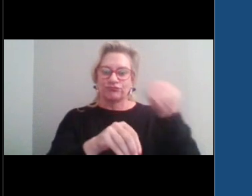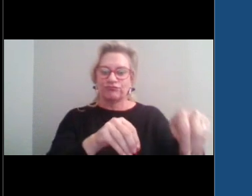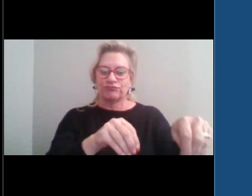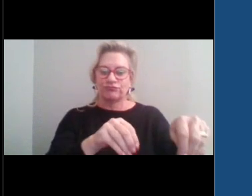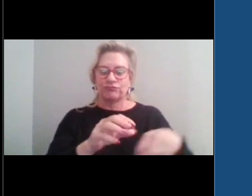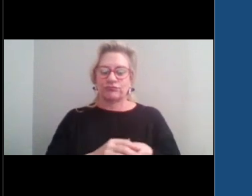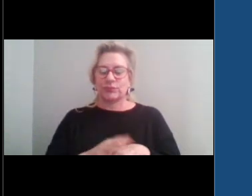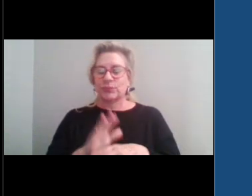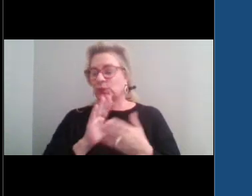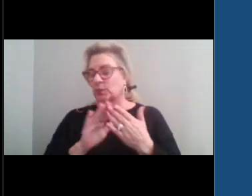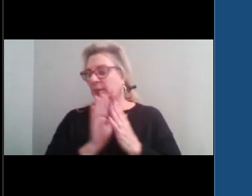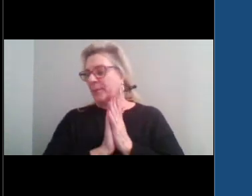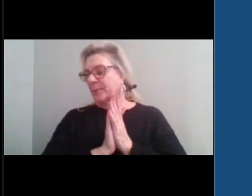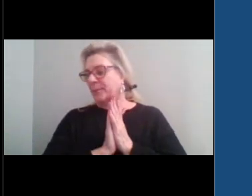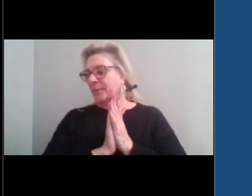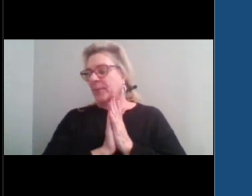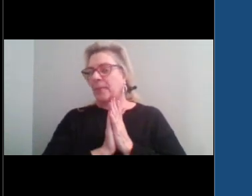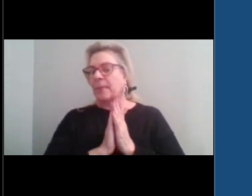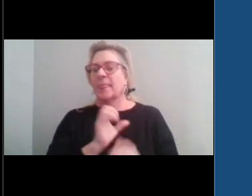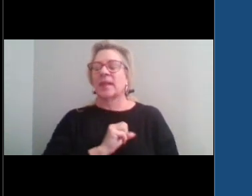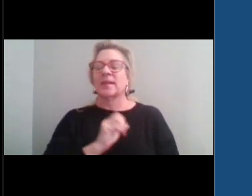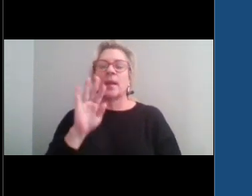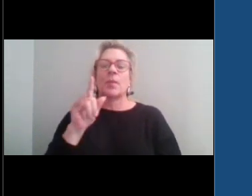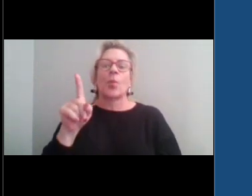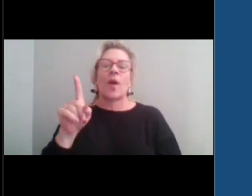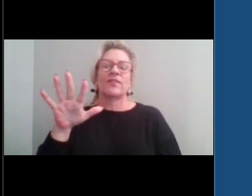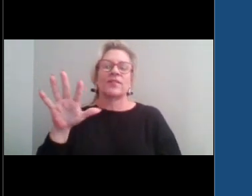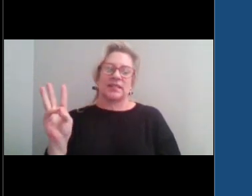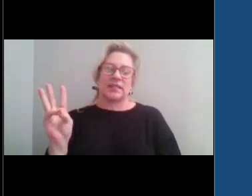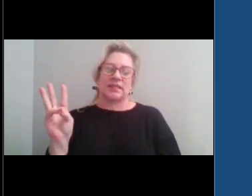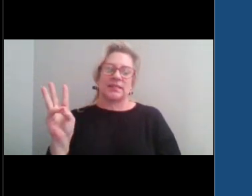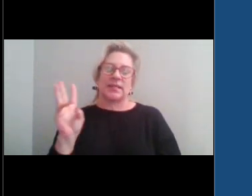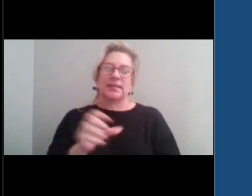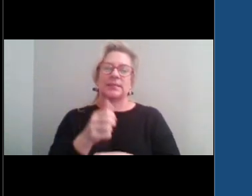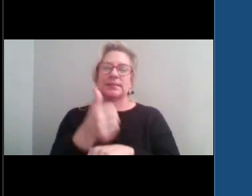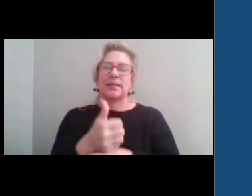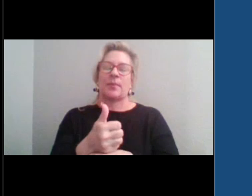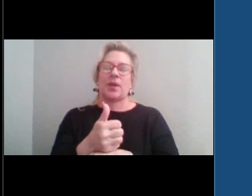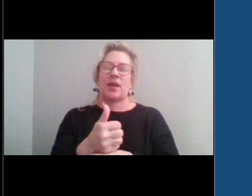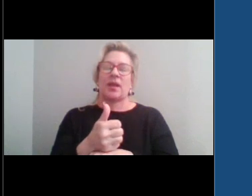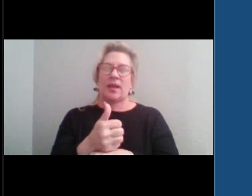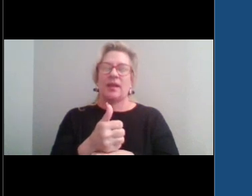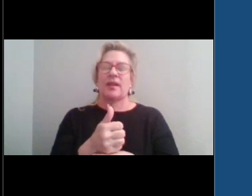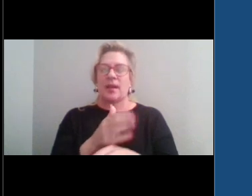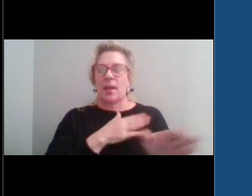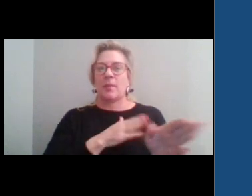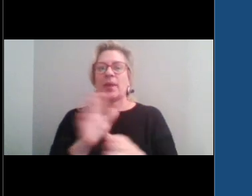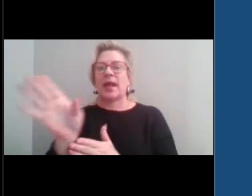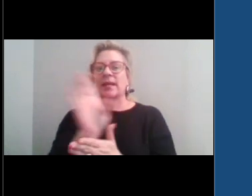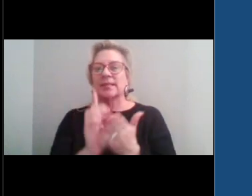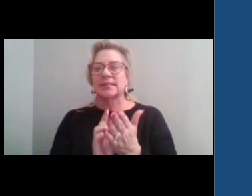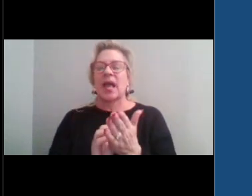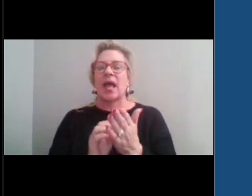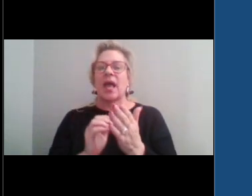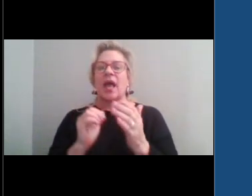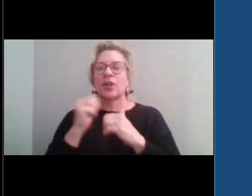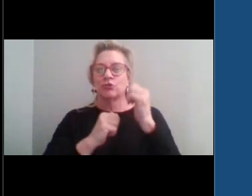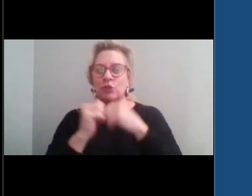Excuse me. The Senate Bill 156 established the framework for planning, design, construction, and